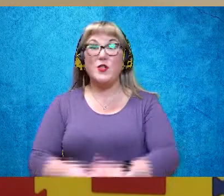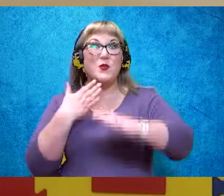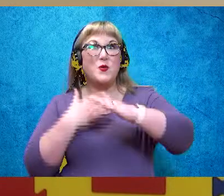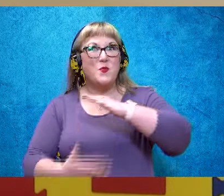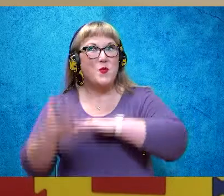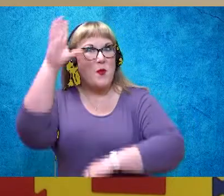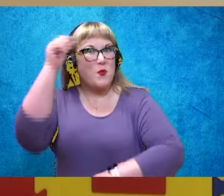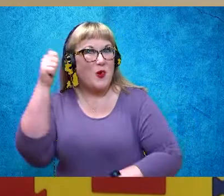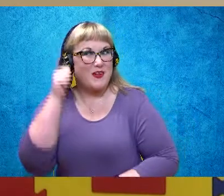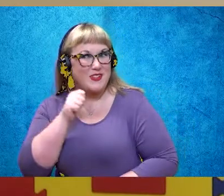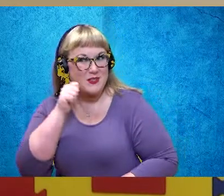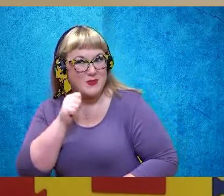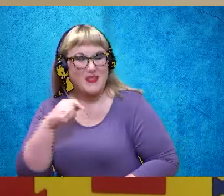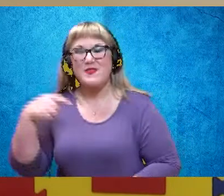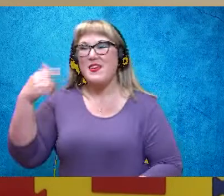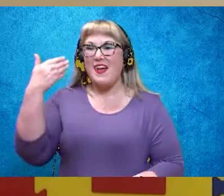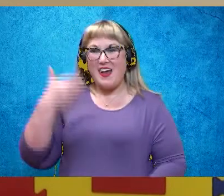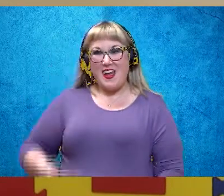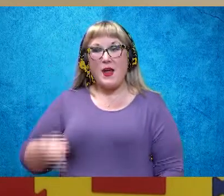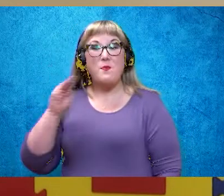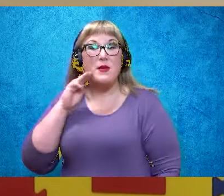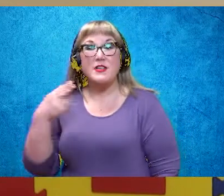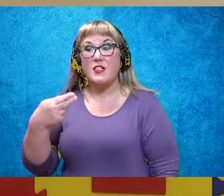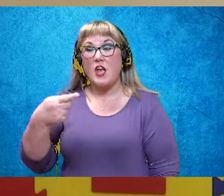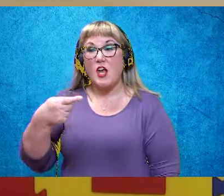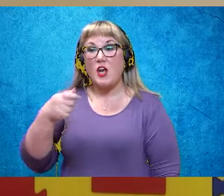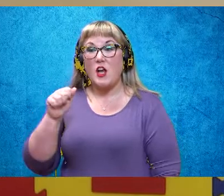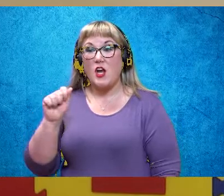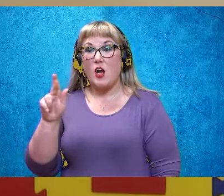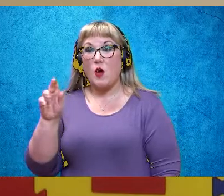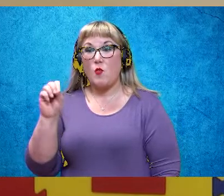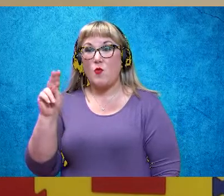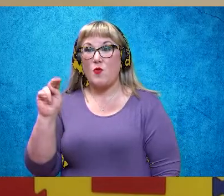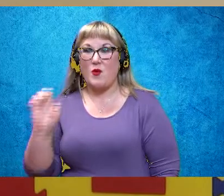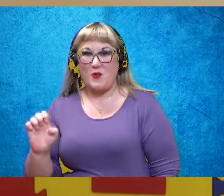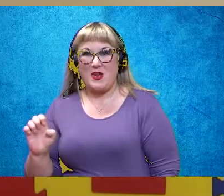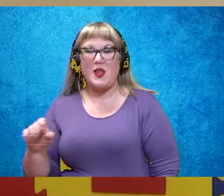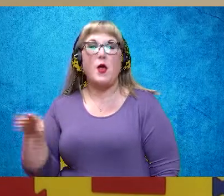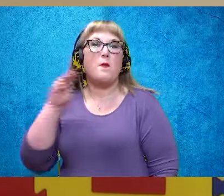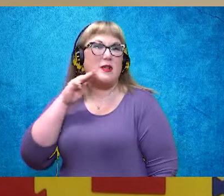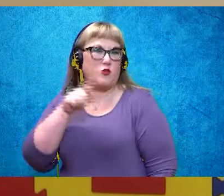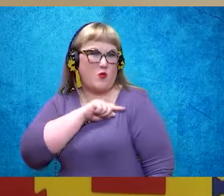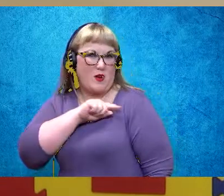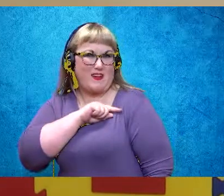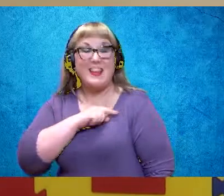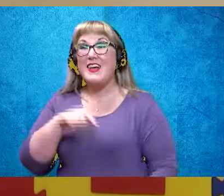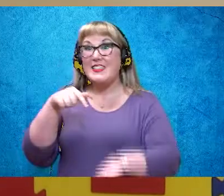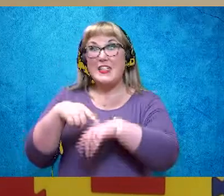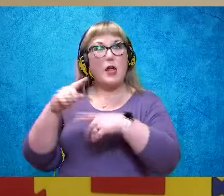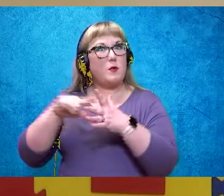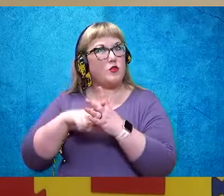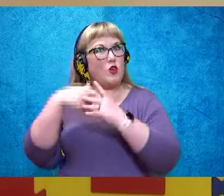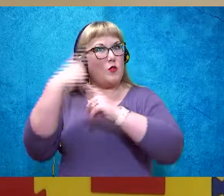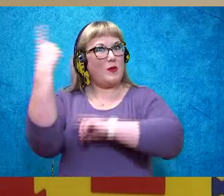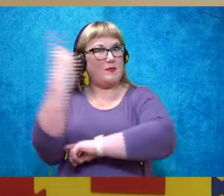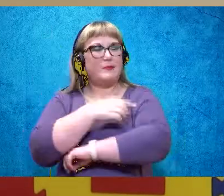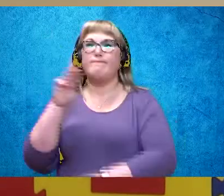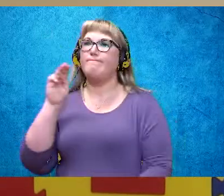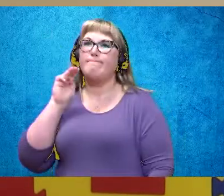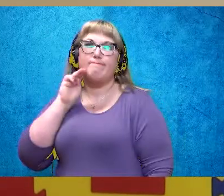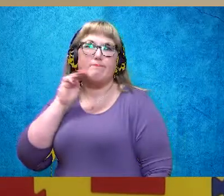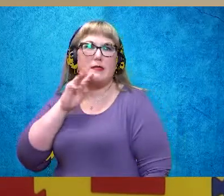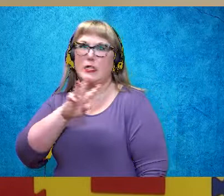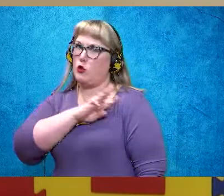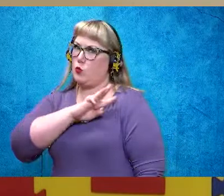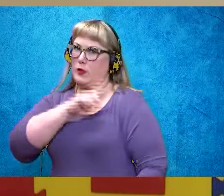Good morning, boys and girls. This is Miss Garoni here, ready to tell you it's time to start our day. I want to first of all say that Miss Williams couldn't be